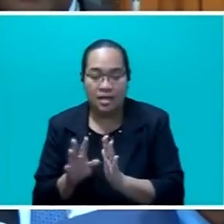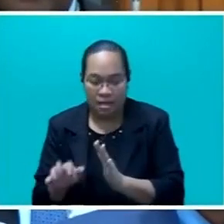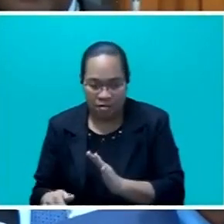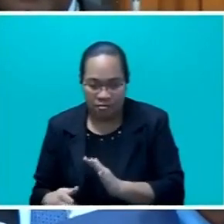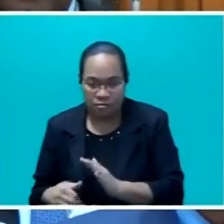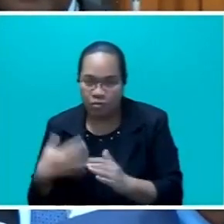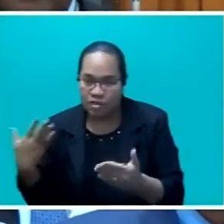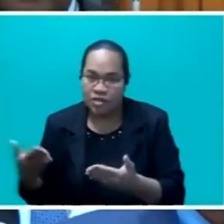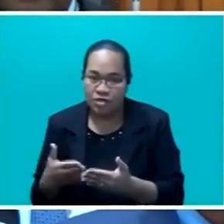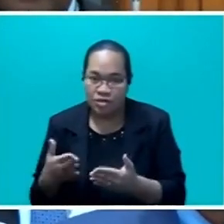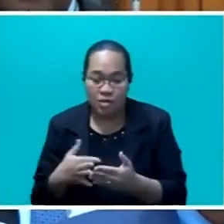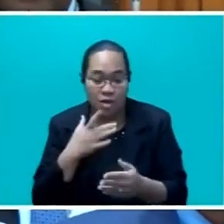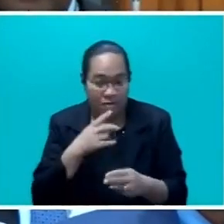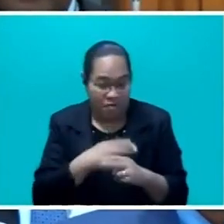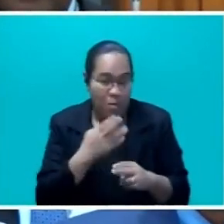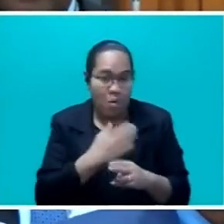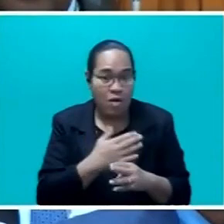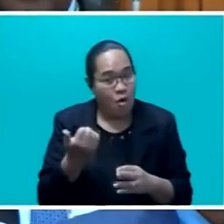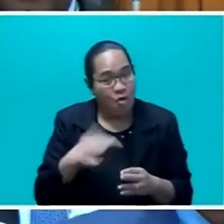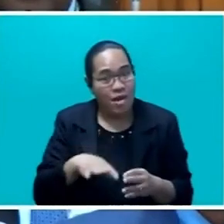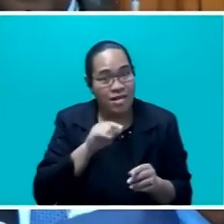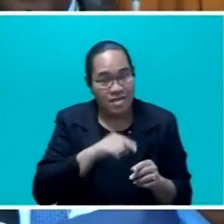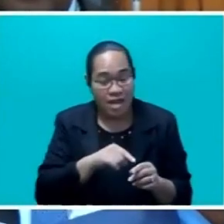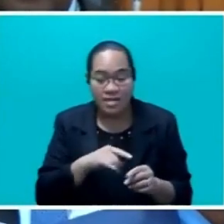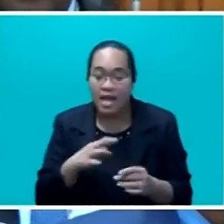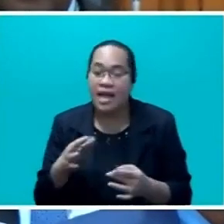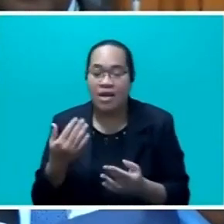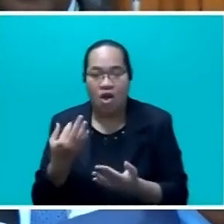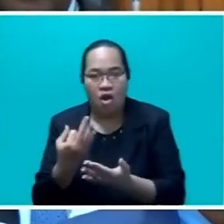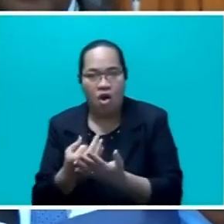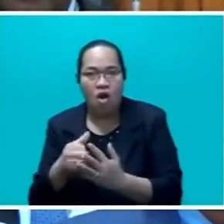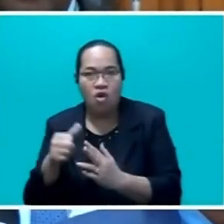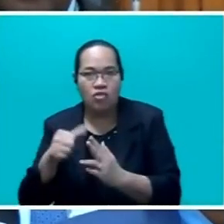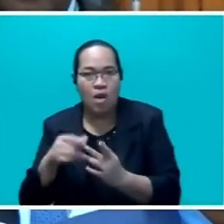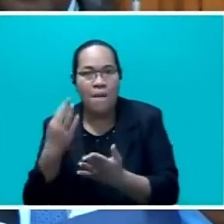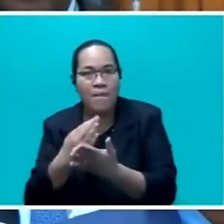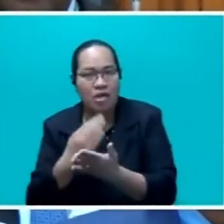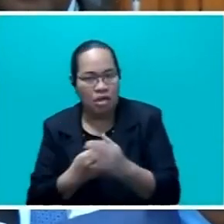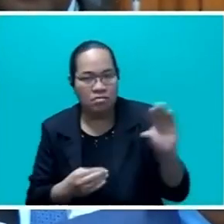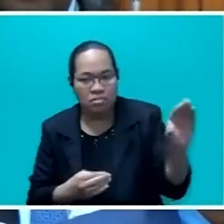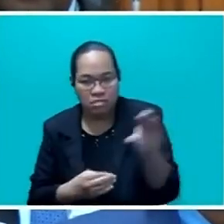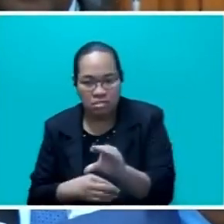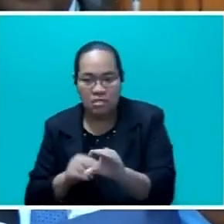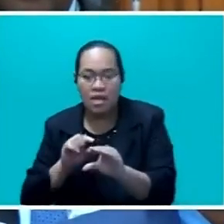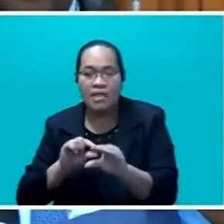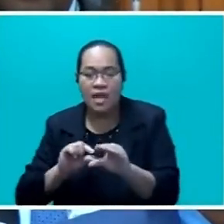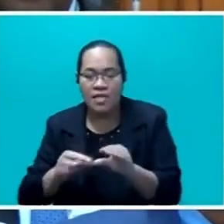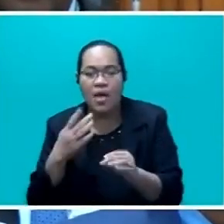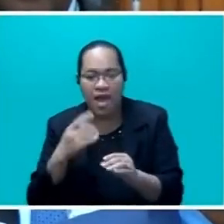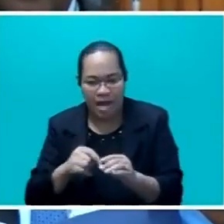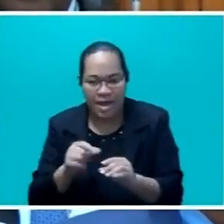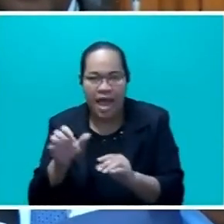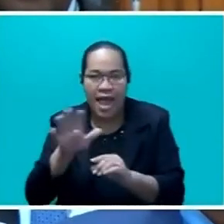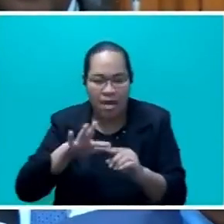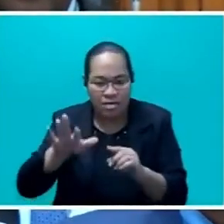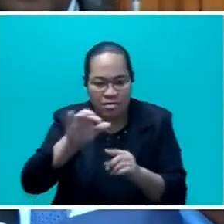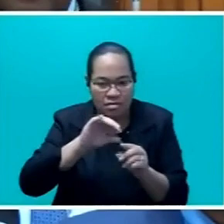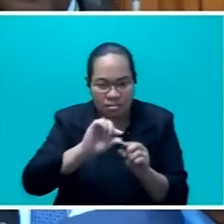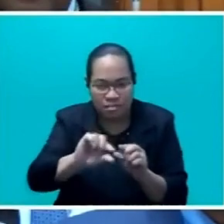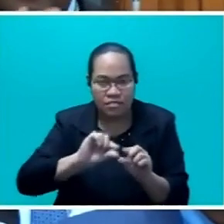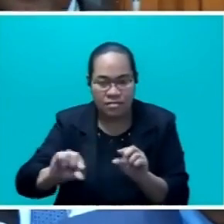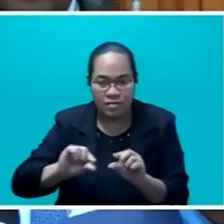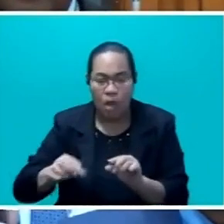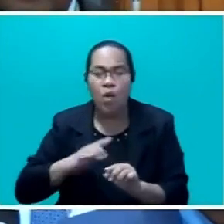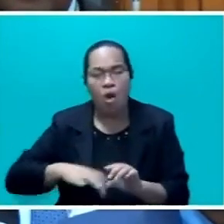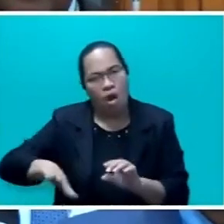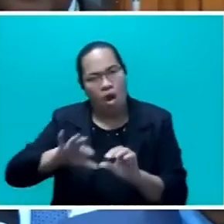the framework that was already there, plus the other budget allocations, they were targeted to areas of needs for women. We all agree, sir, that